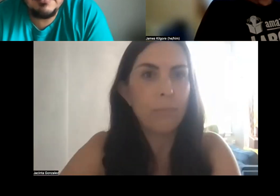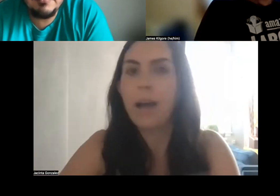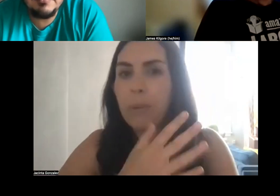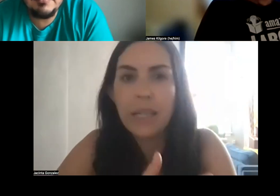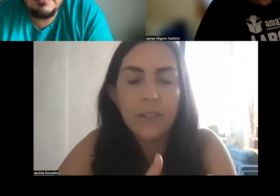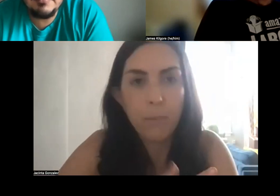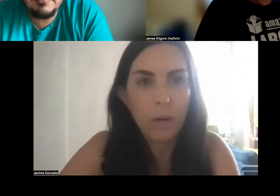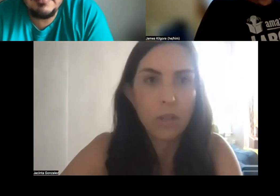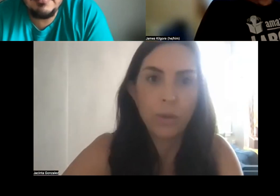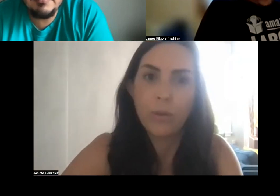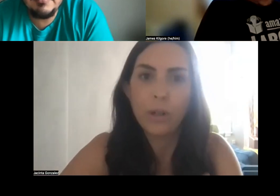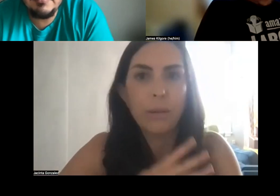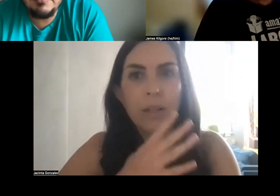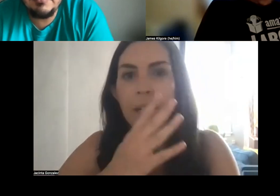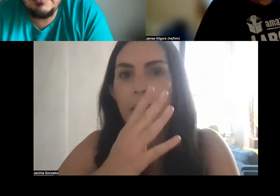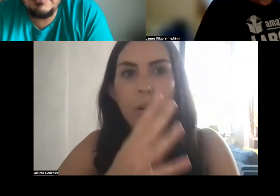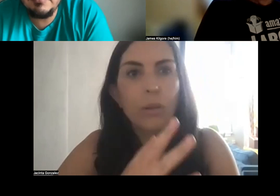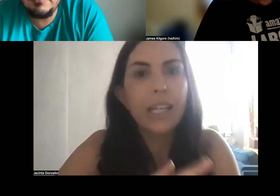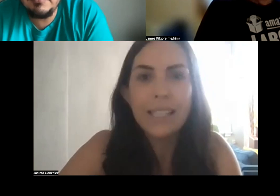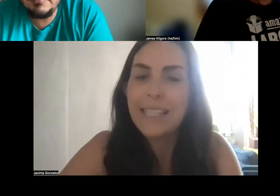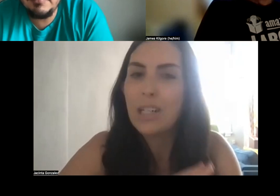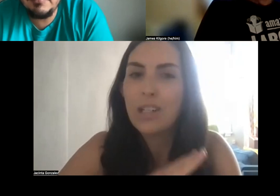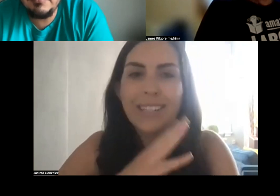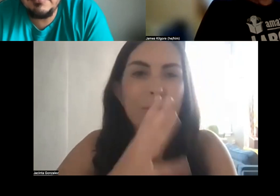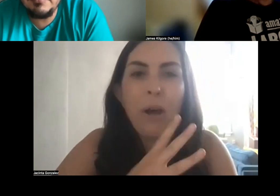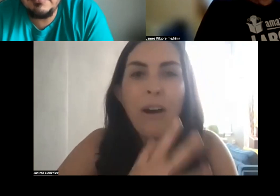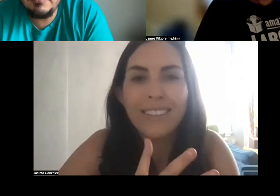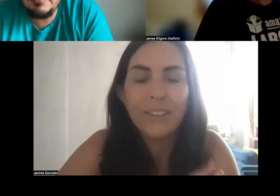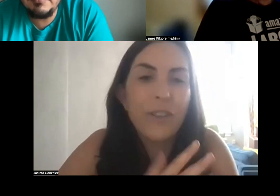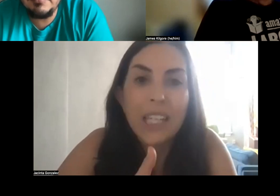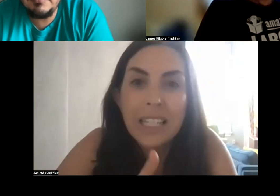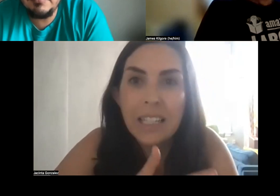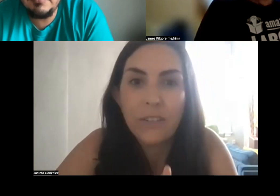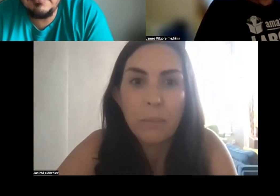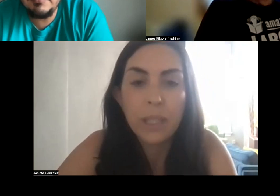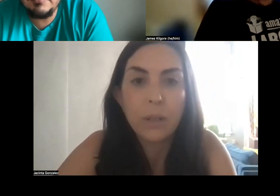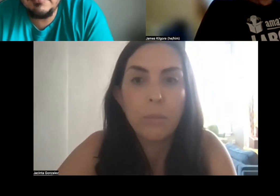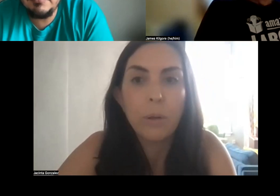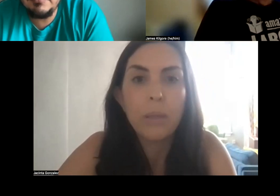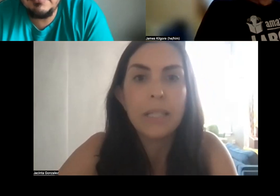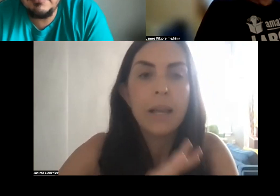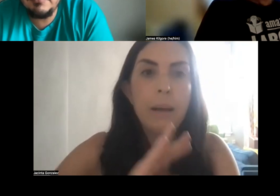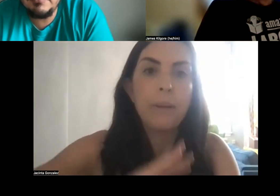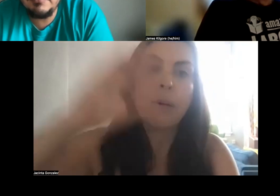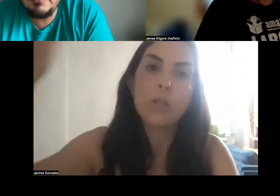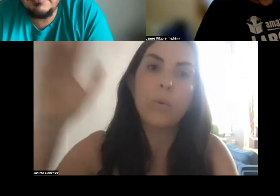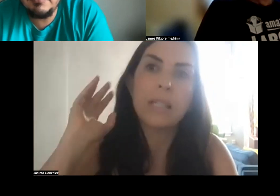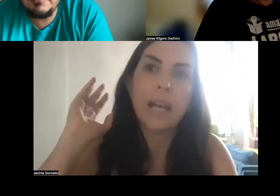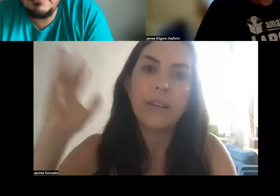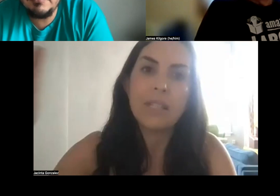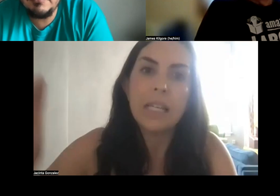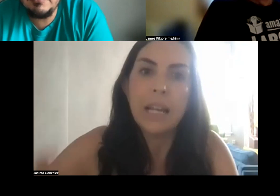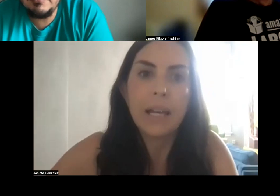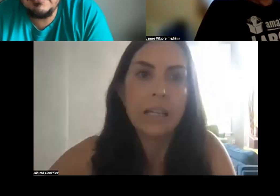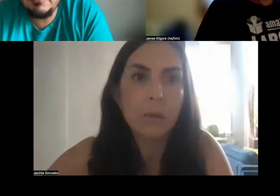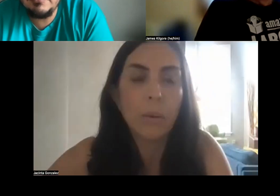citizenship, comprehensive immigration reform, you know, legalization. It's been called different things at different political moments, but that was always kind